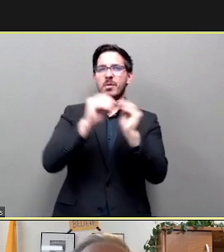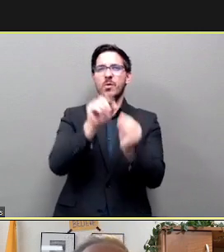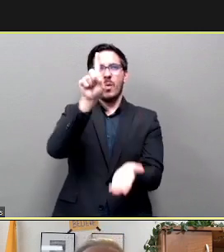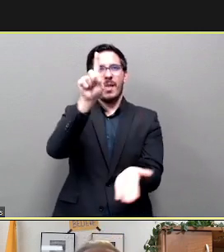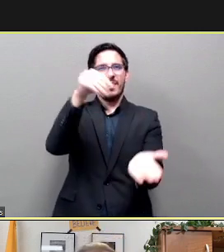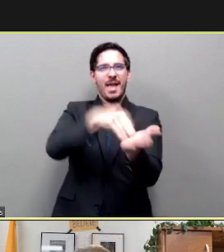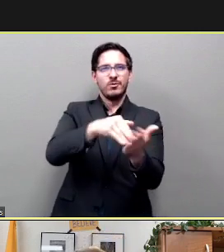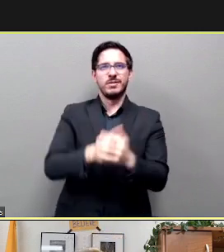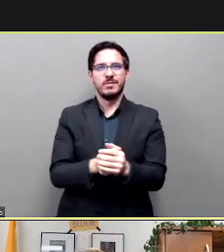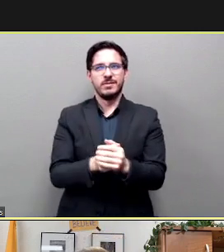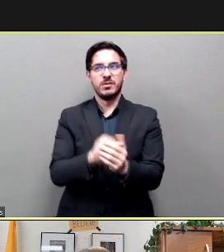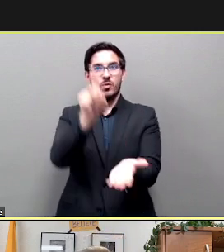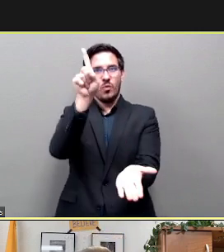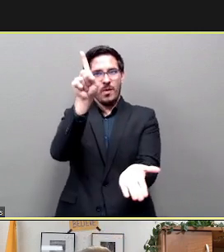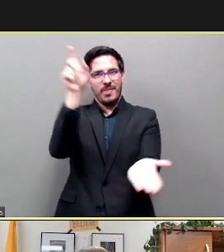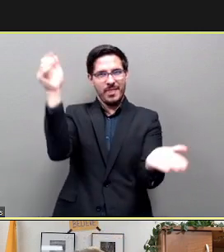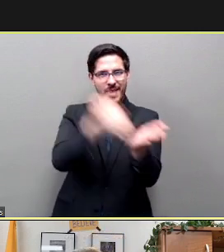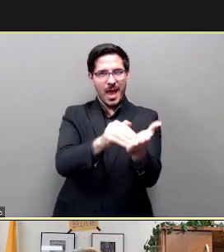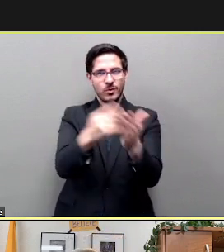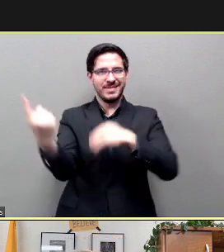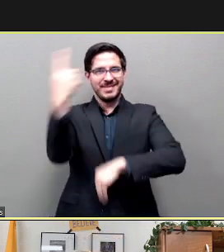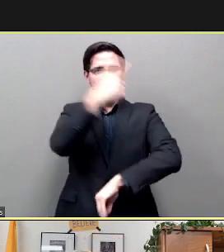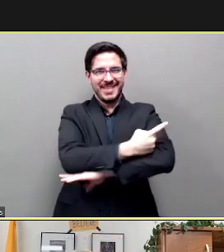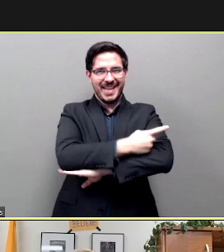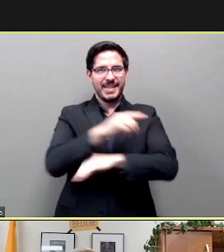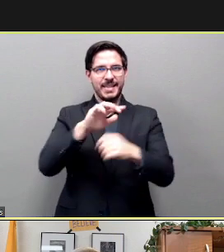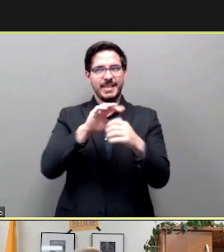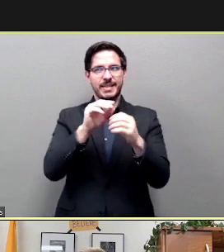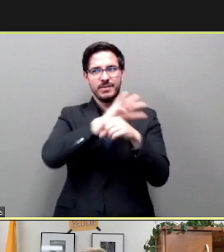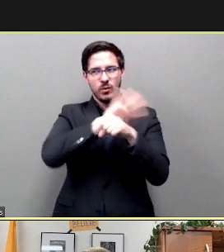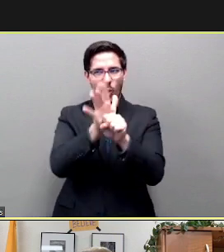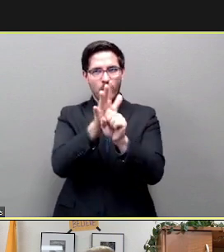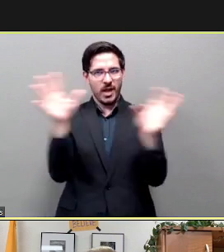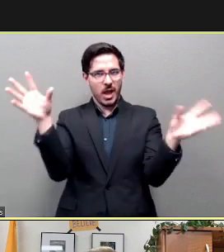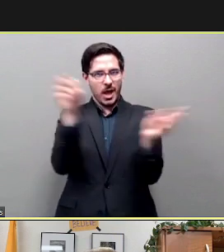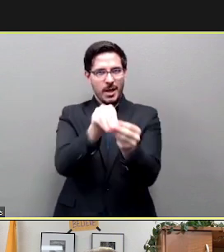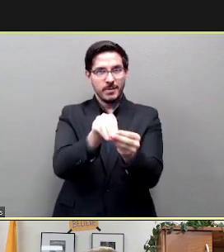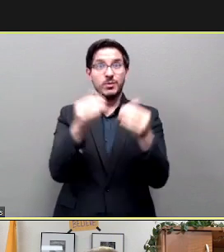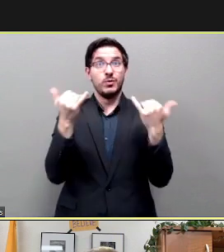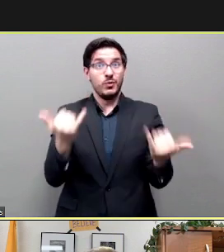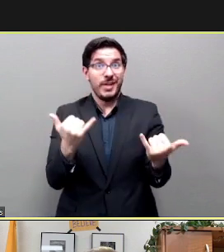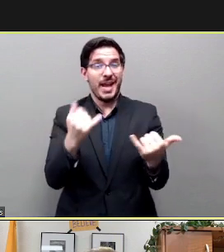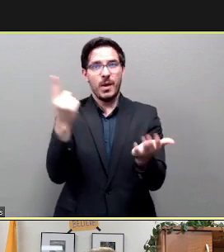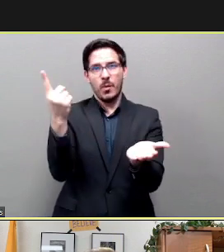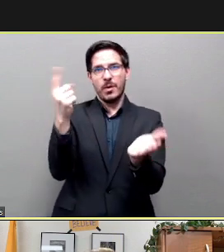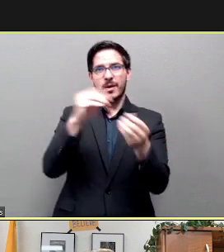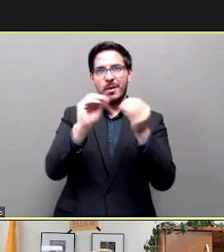1,000 days of COVID in the state. So today is 1,003, and